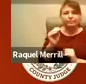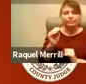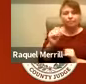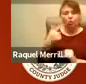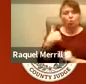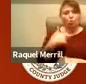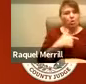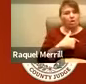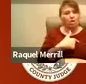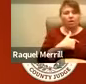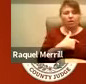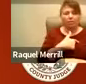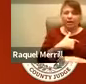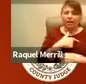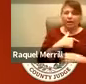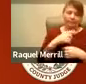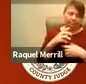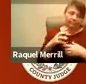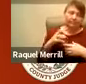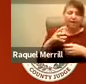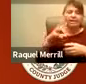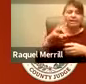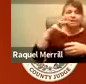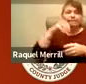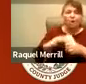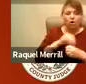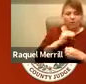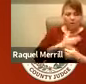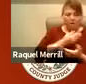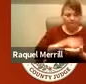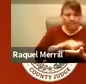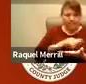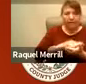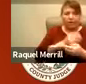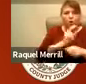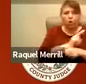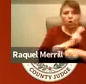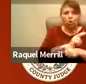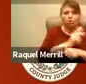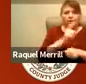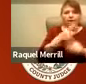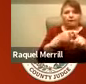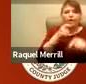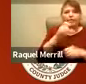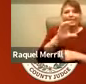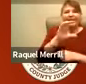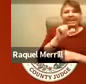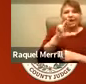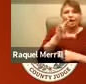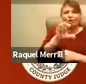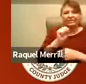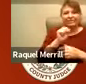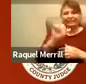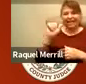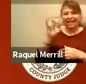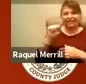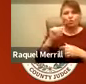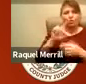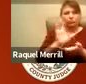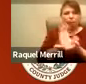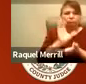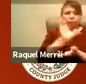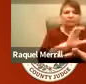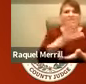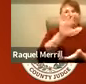we, as part of our monies that we use from CARES Act, we allocated an additional $5